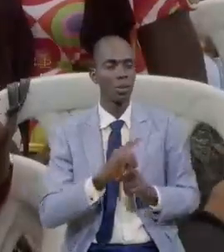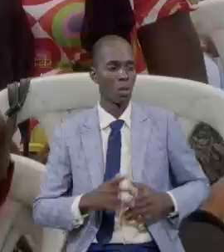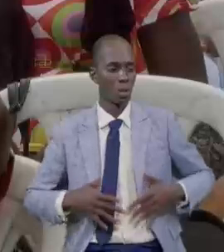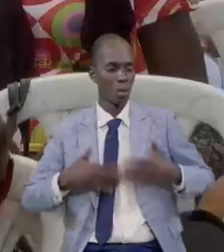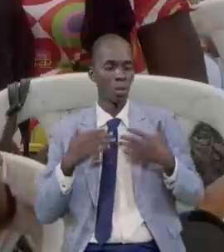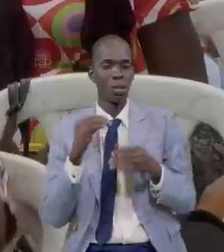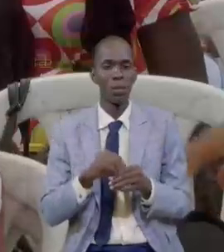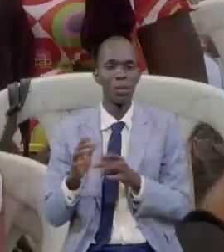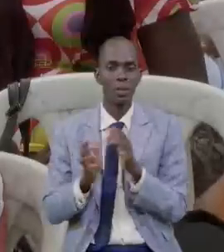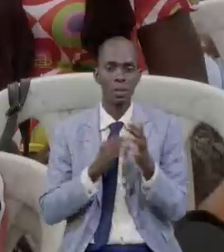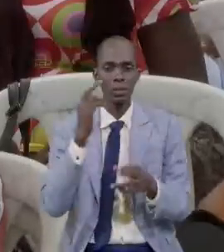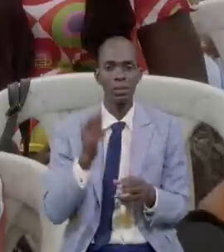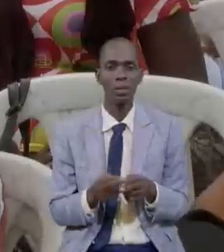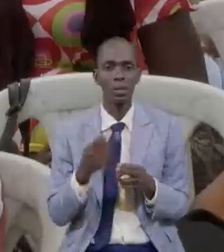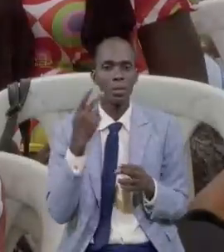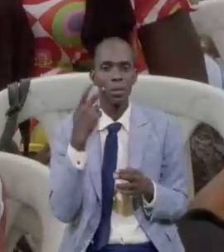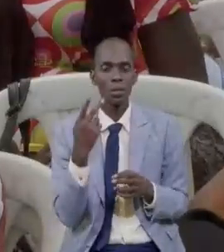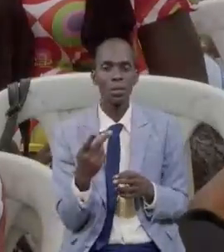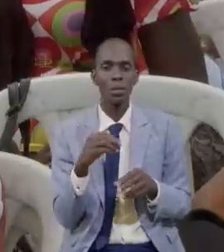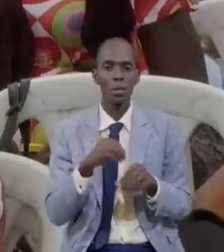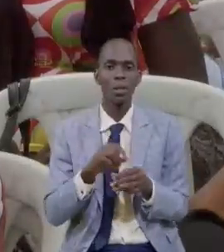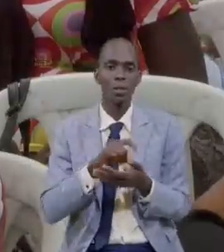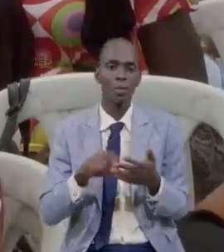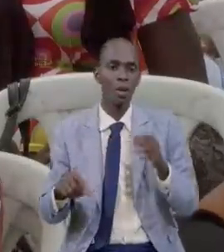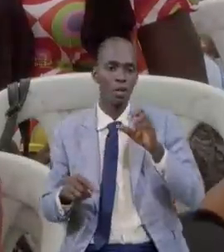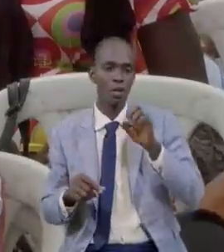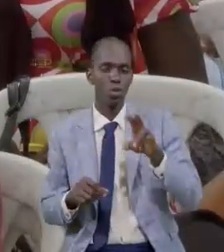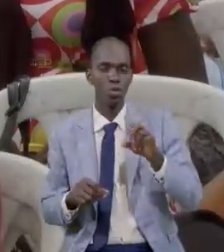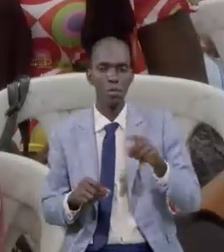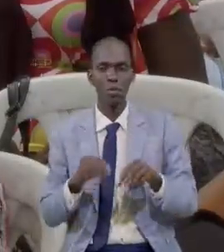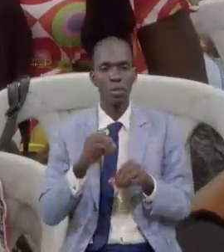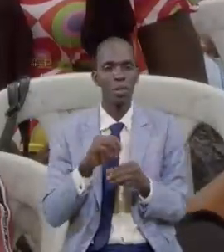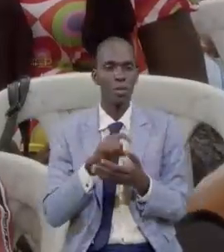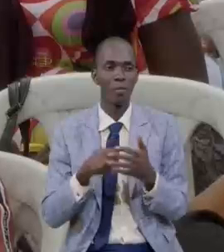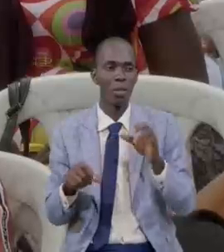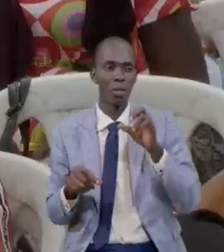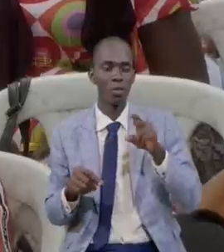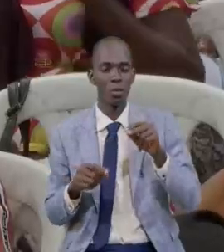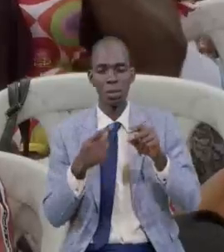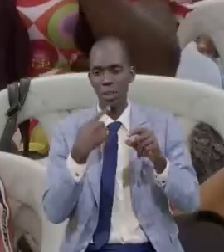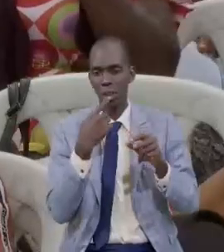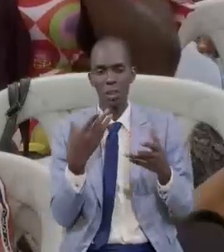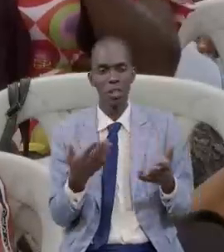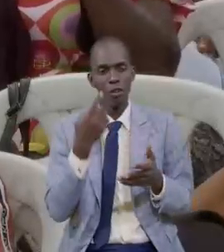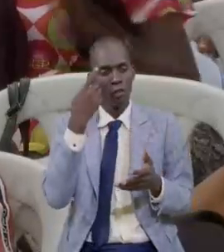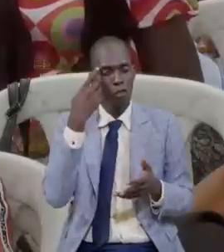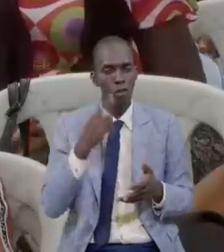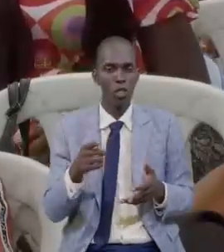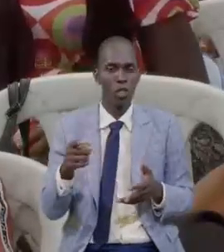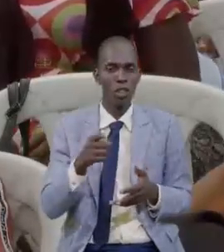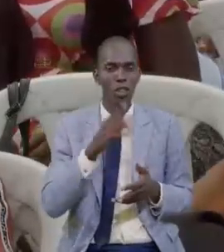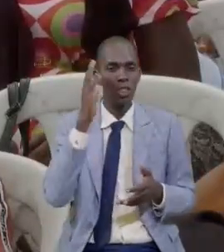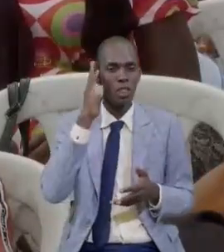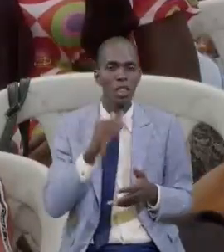We're looking at verse 12. In verse 12 it says, for ye shall not go